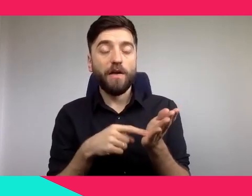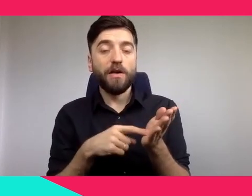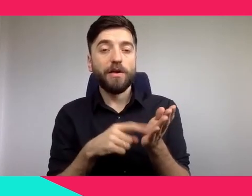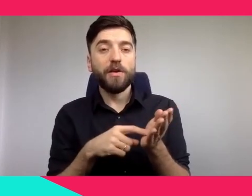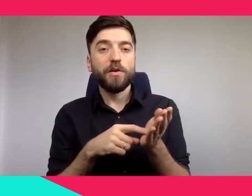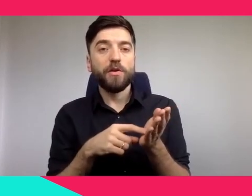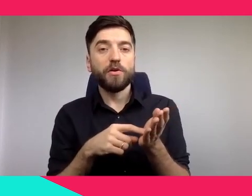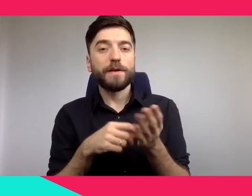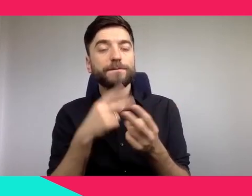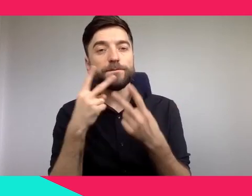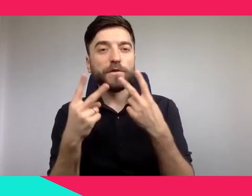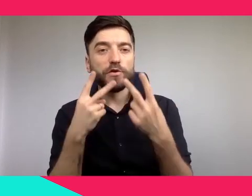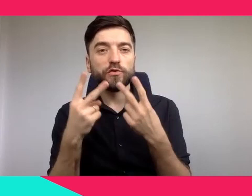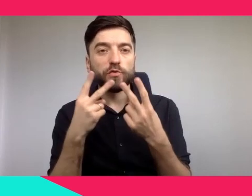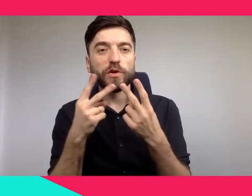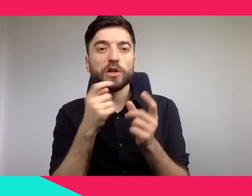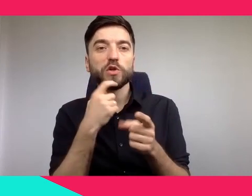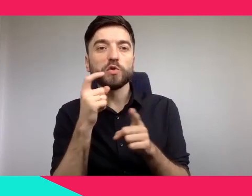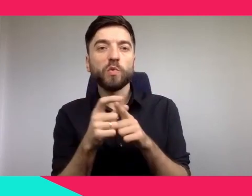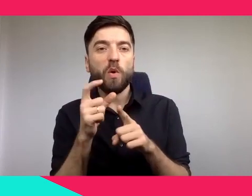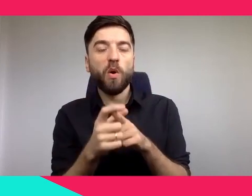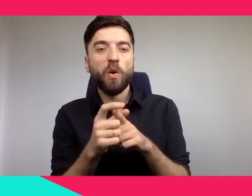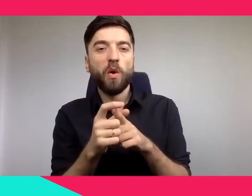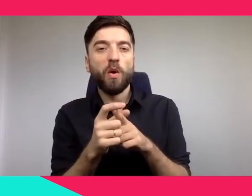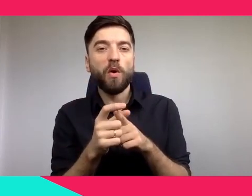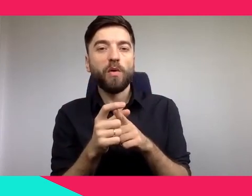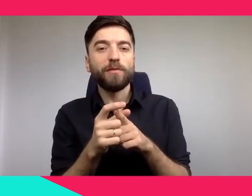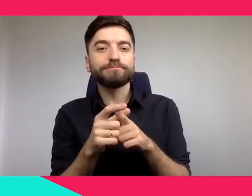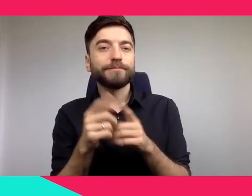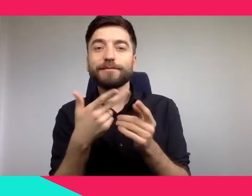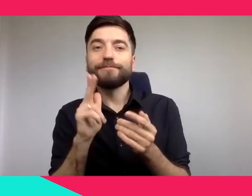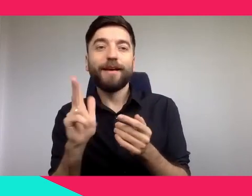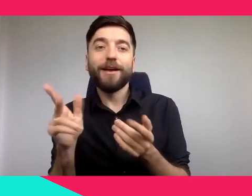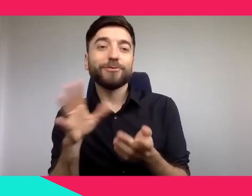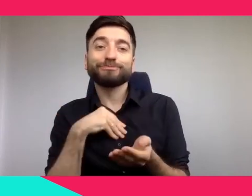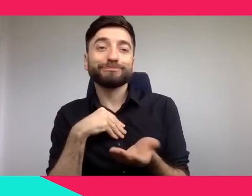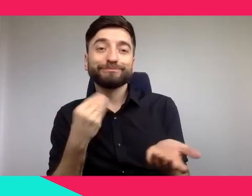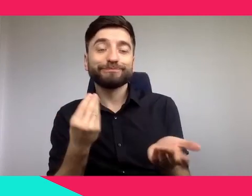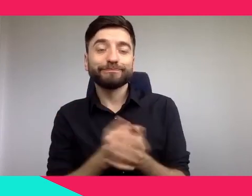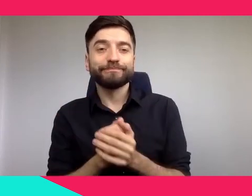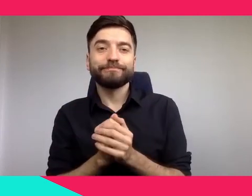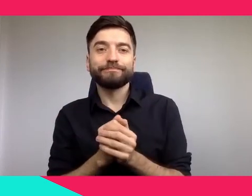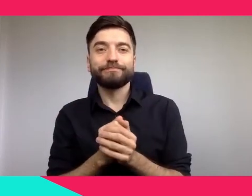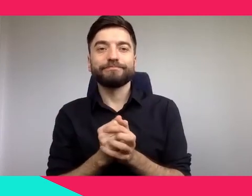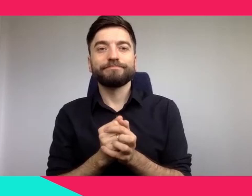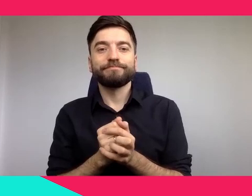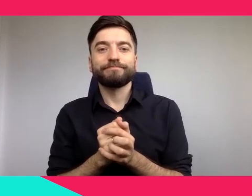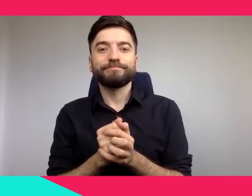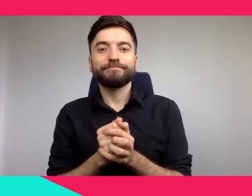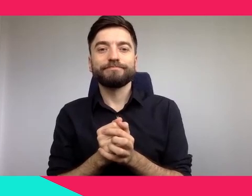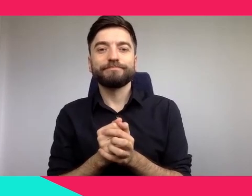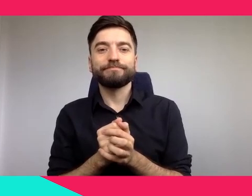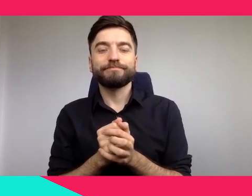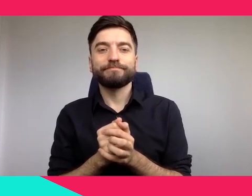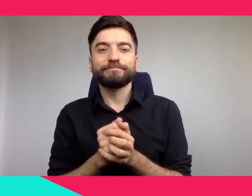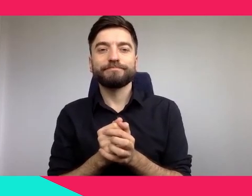our main search word, the biggest search word was enter. Everyone was looking for something with